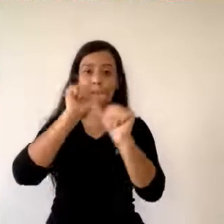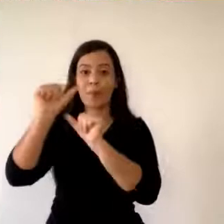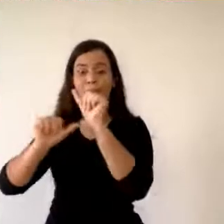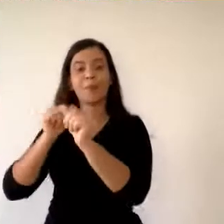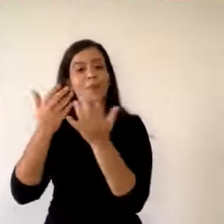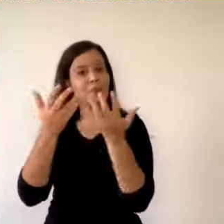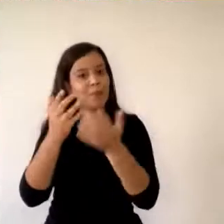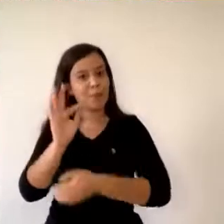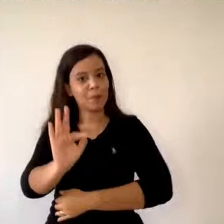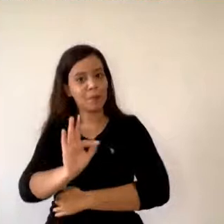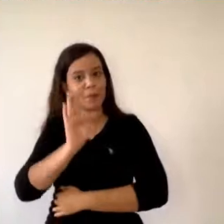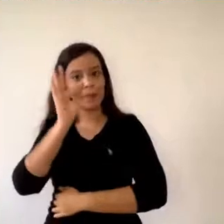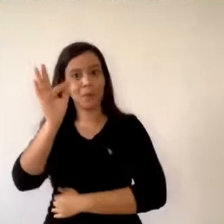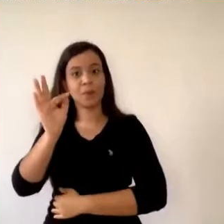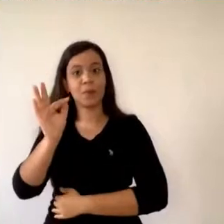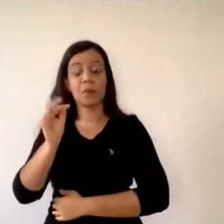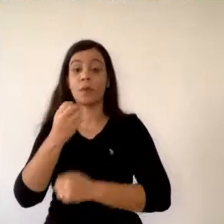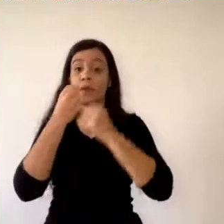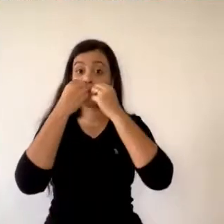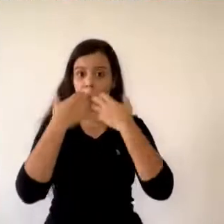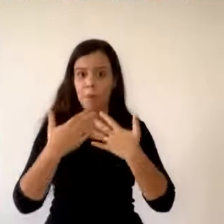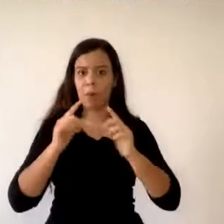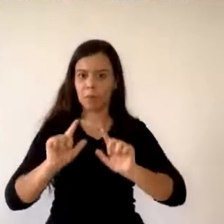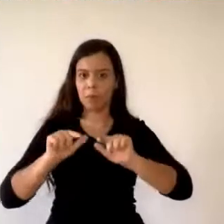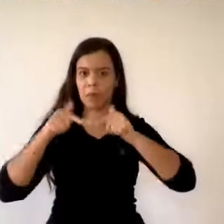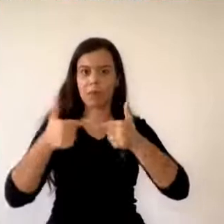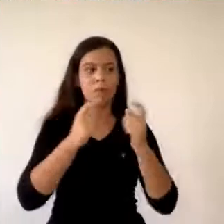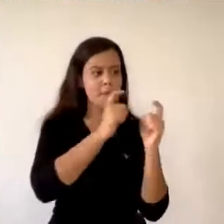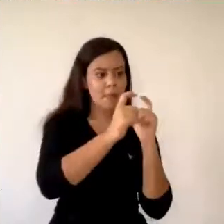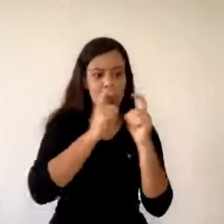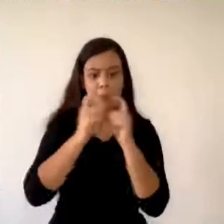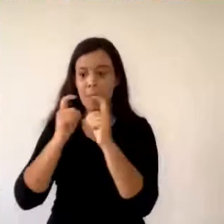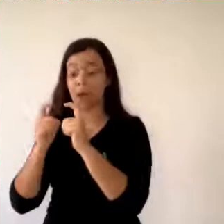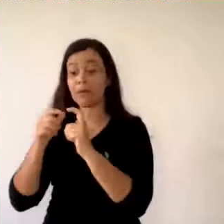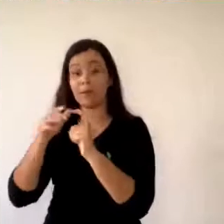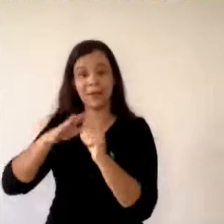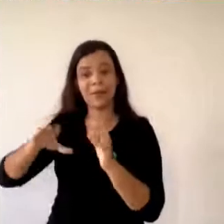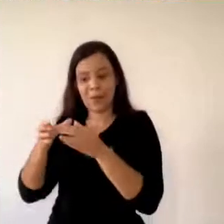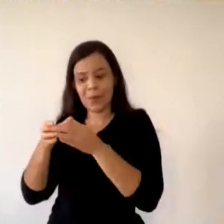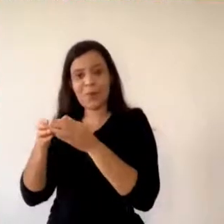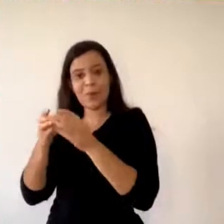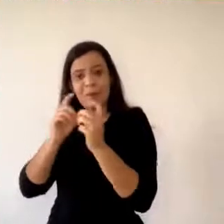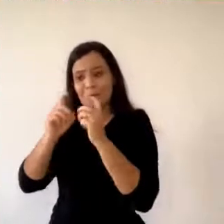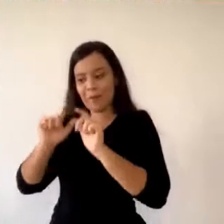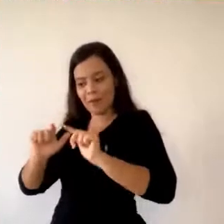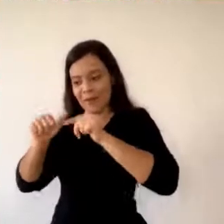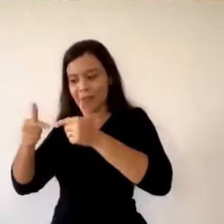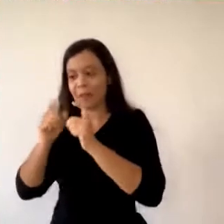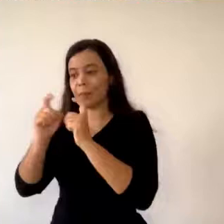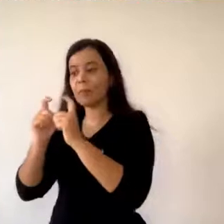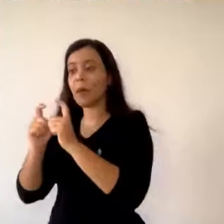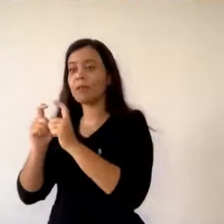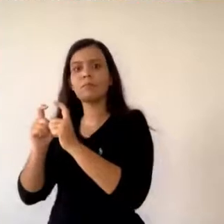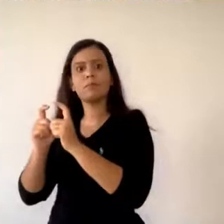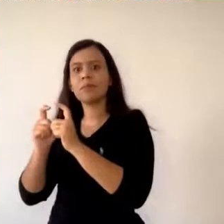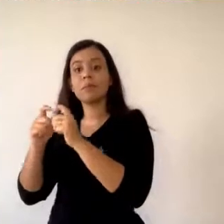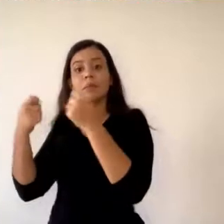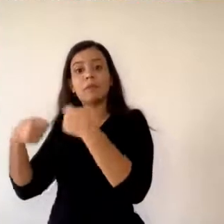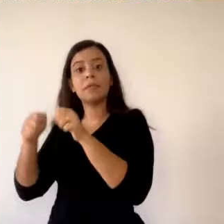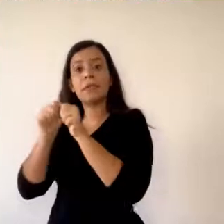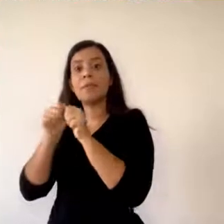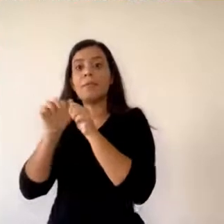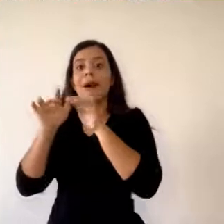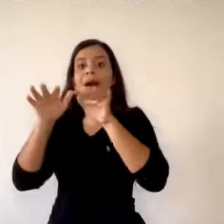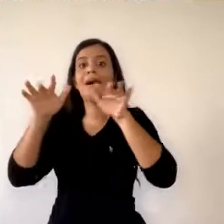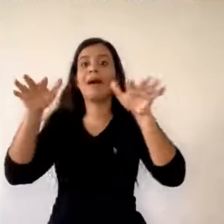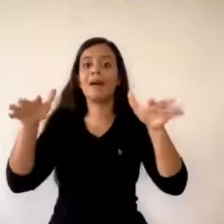As we stated, it's something that is good and it's wonderful and we debate it, but we don't advance